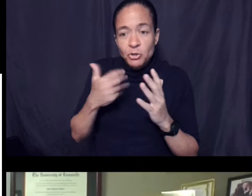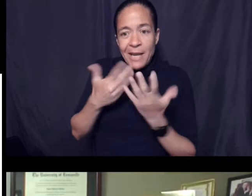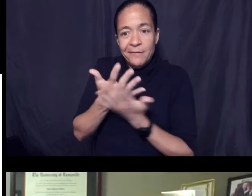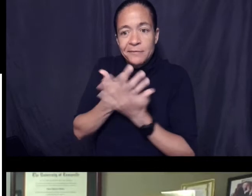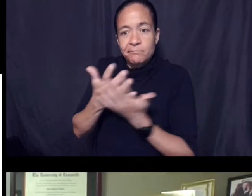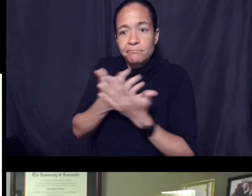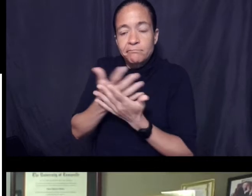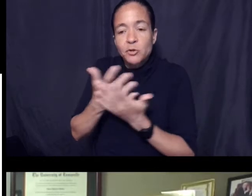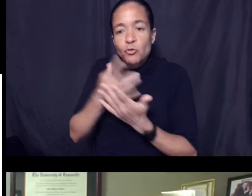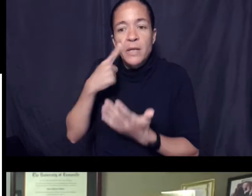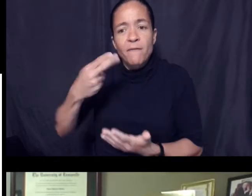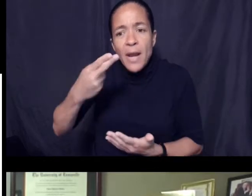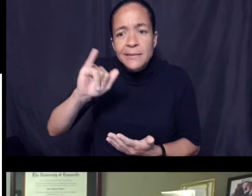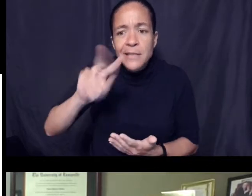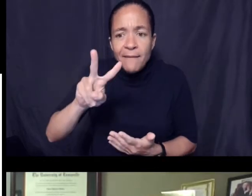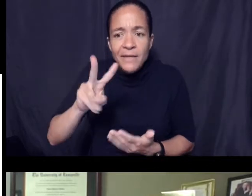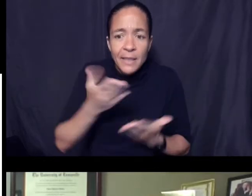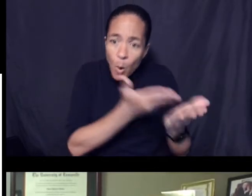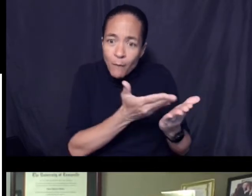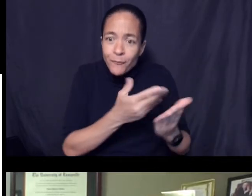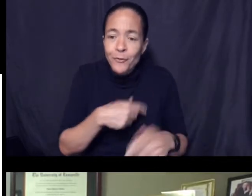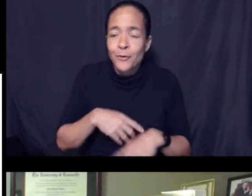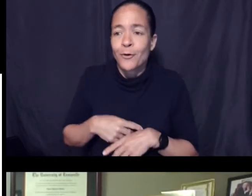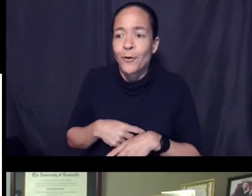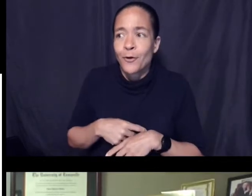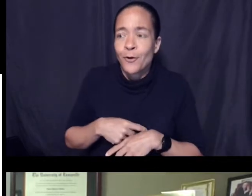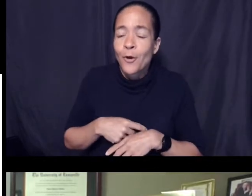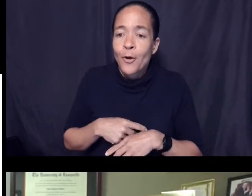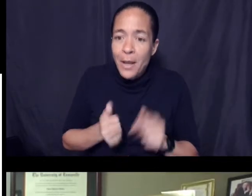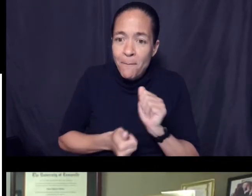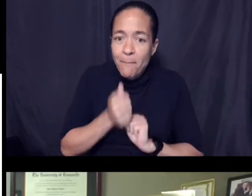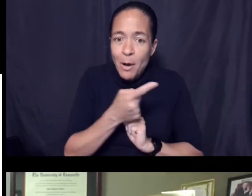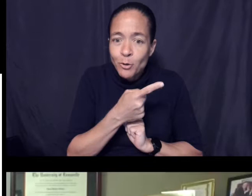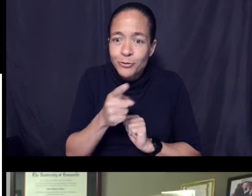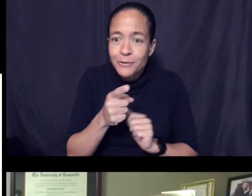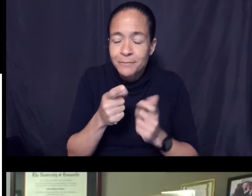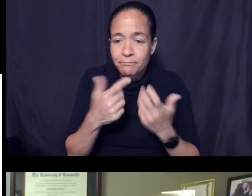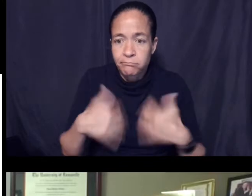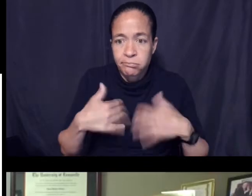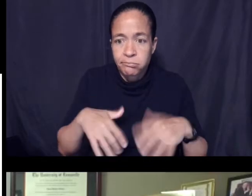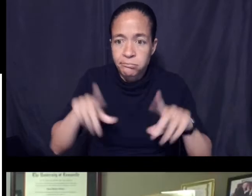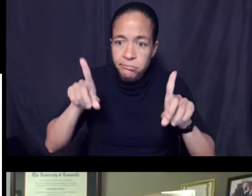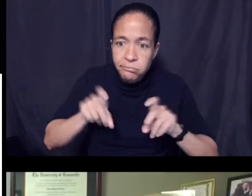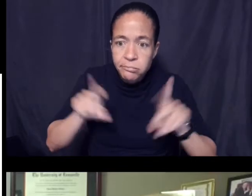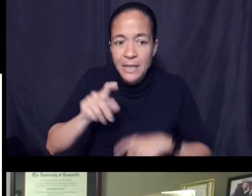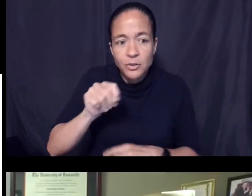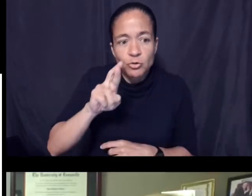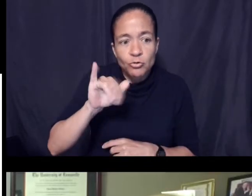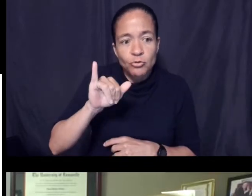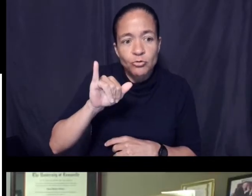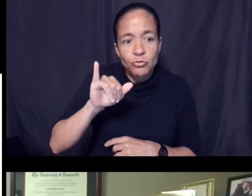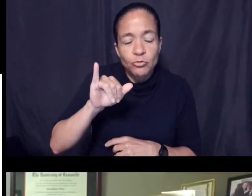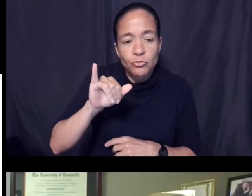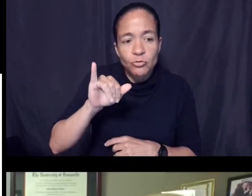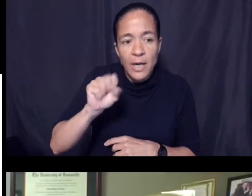HIV screening offered to them. The majority of them, people have discussed trisomy screening, trisomy 21, and